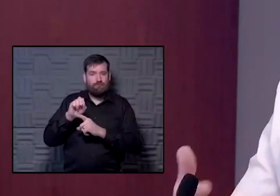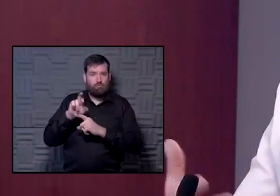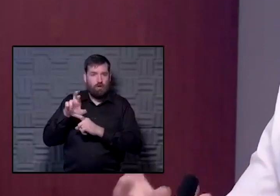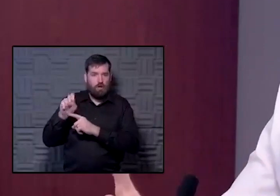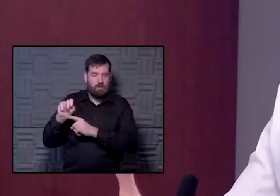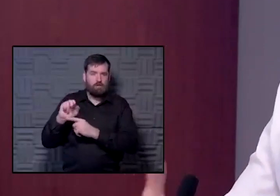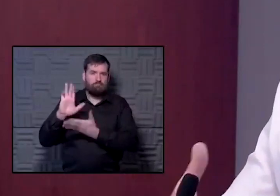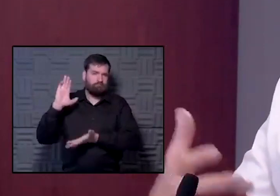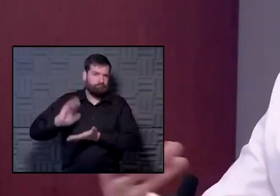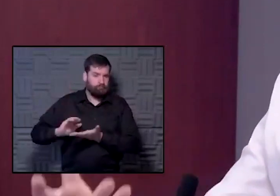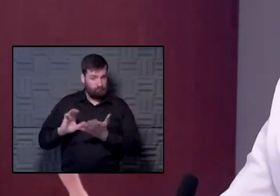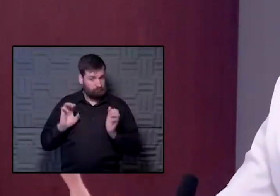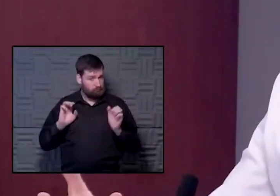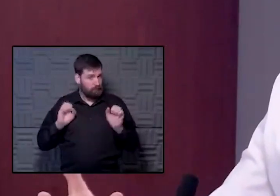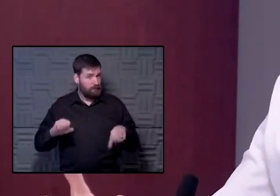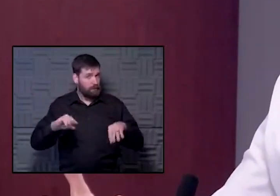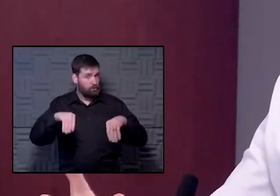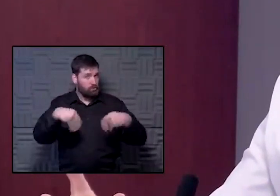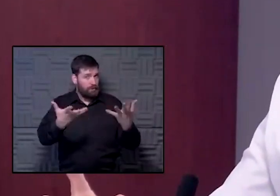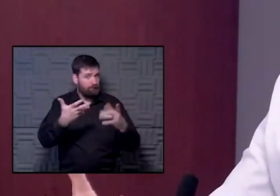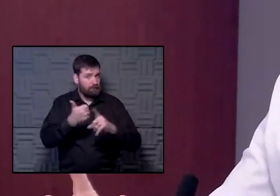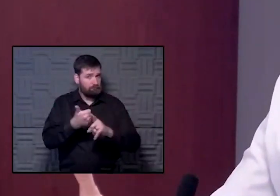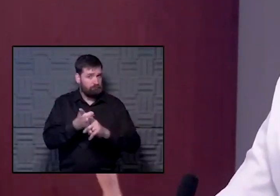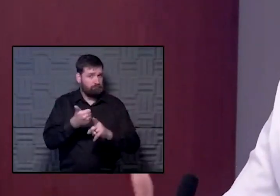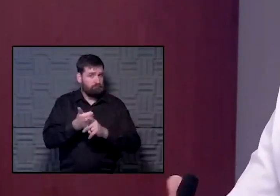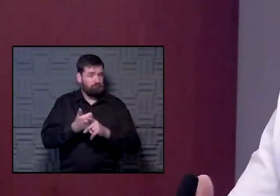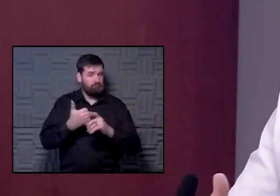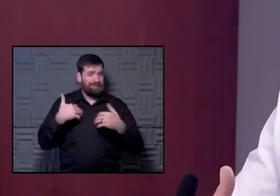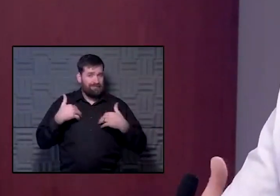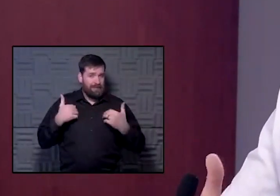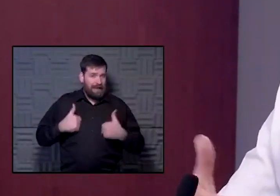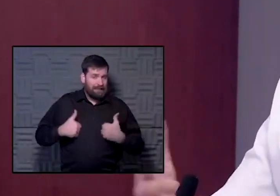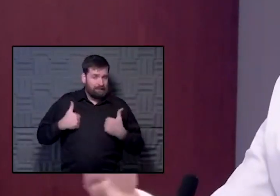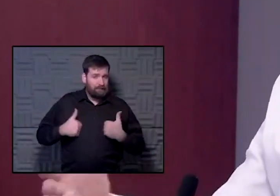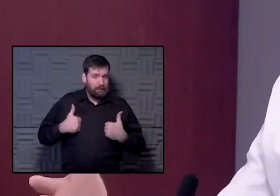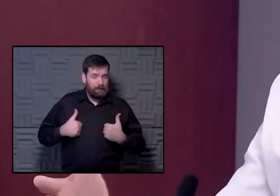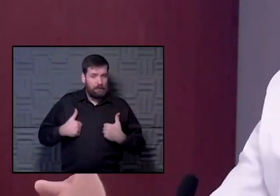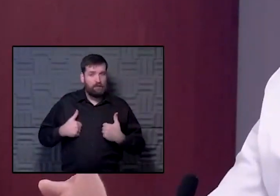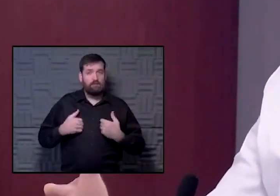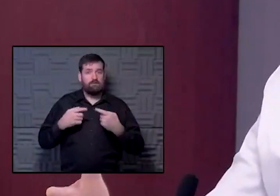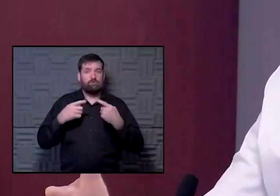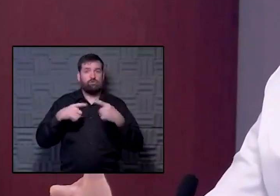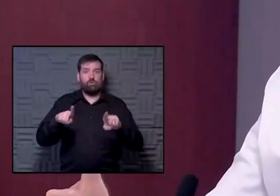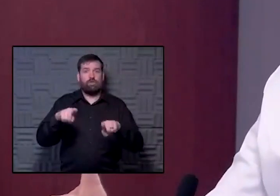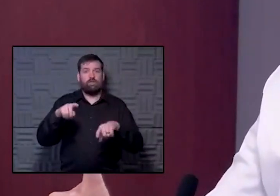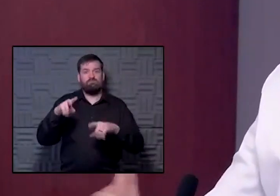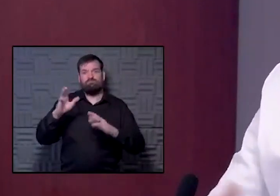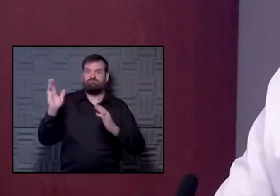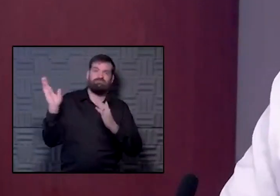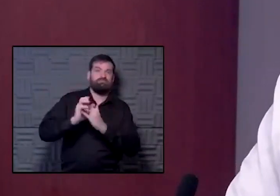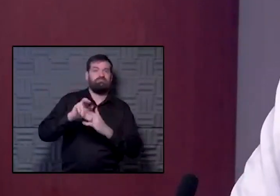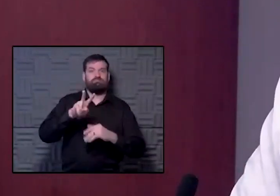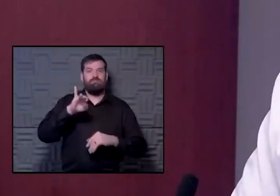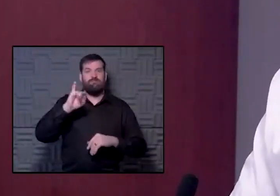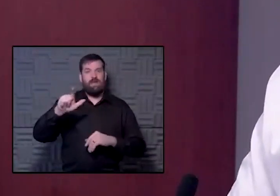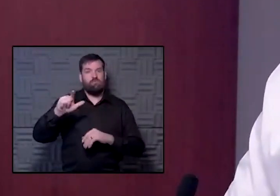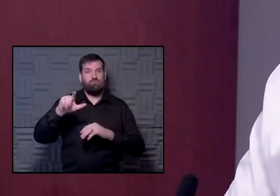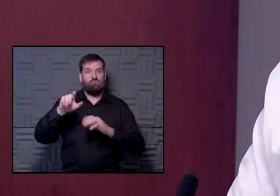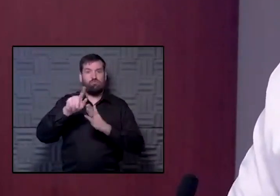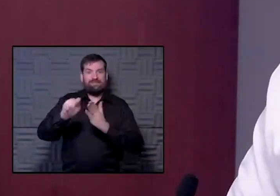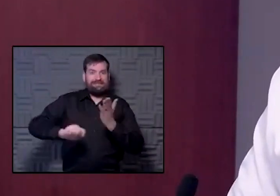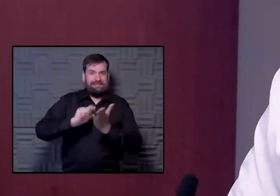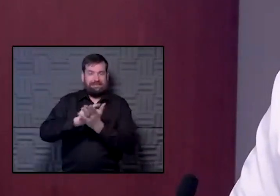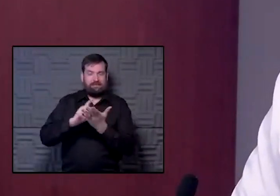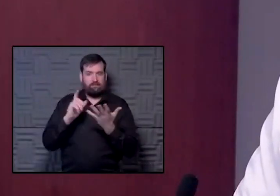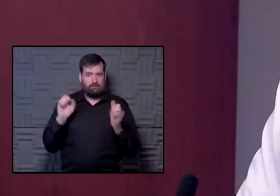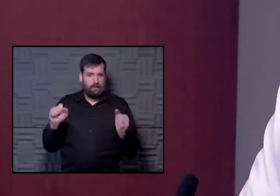were curious, could you give this to somebody that has asthma and prevent them during the peak viral season from having an